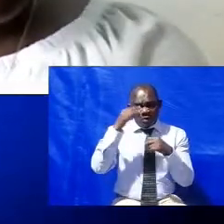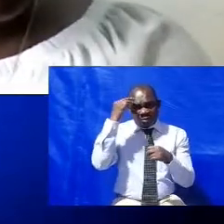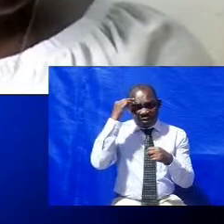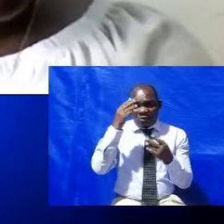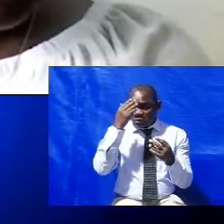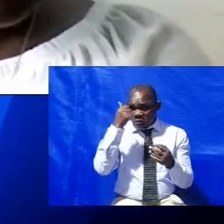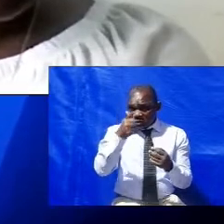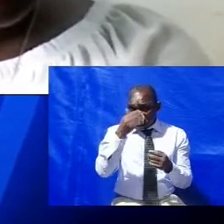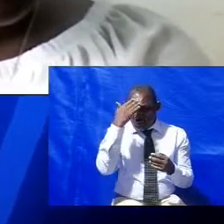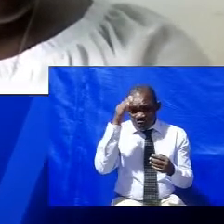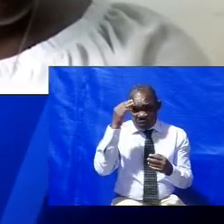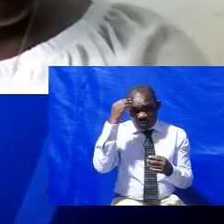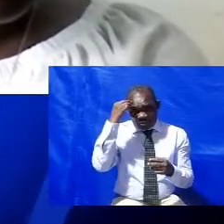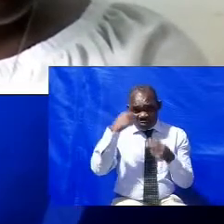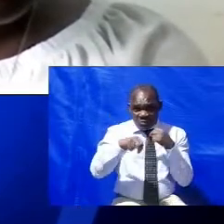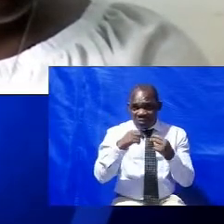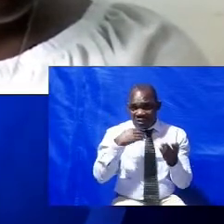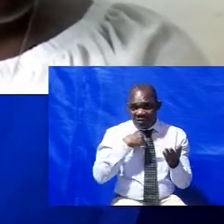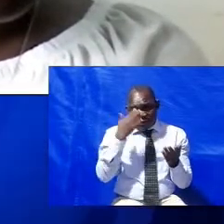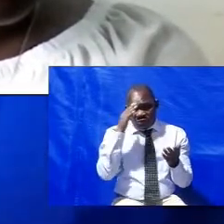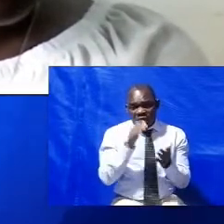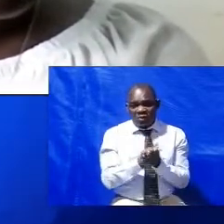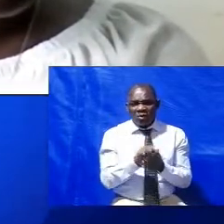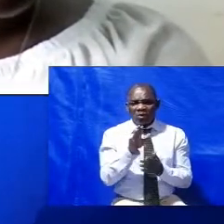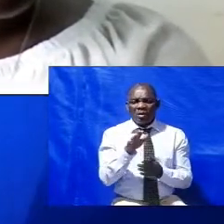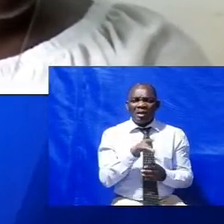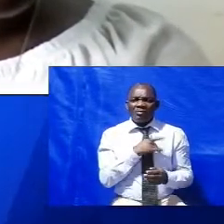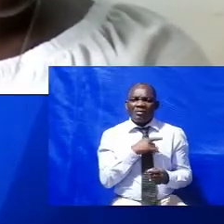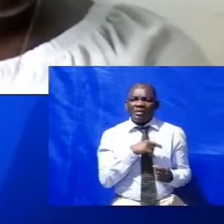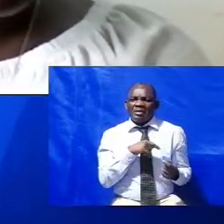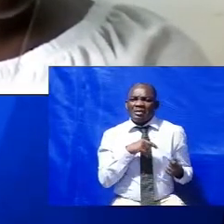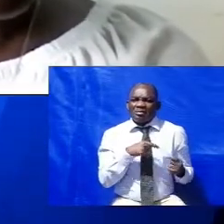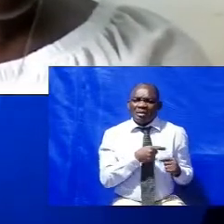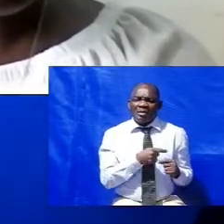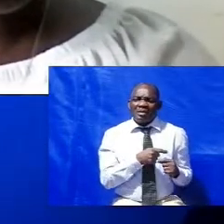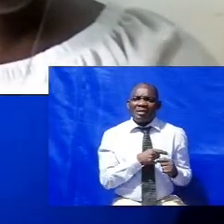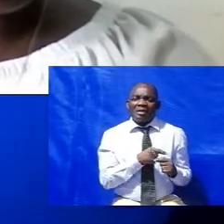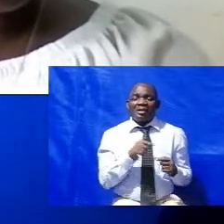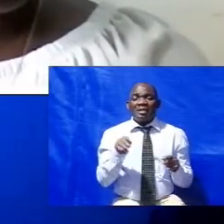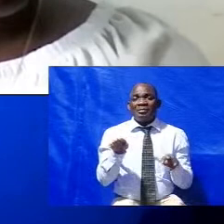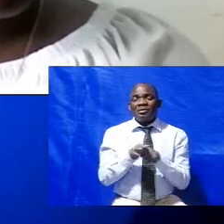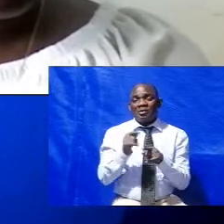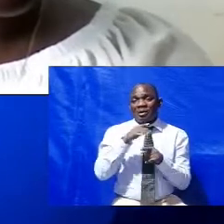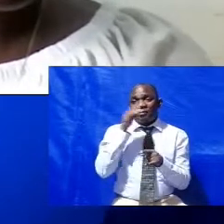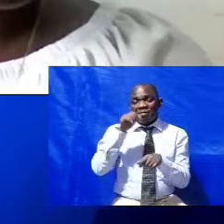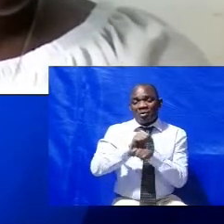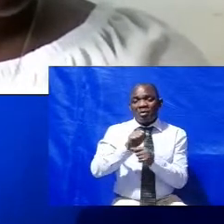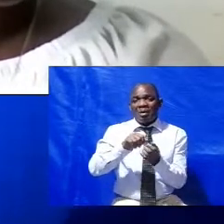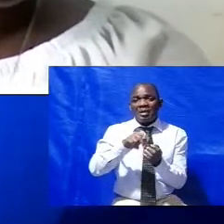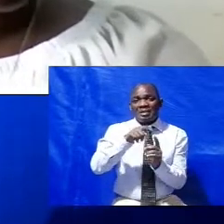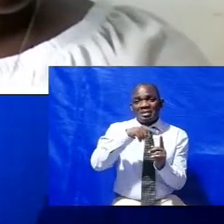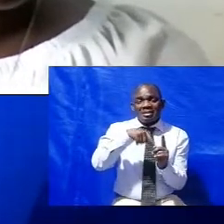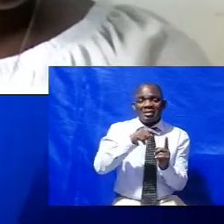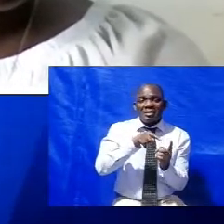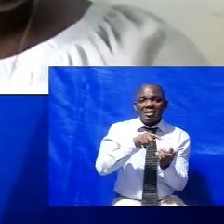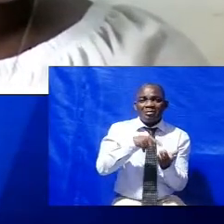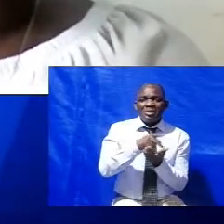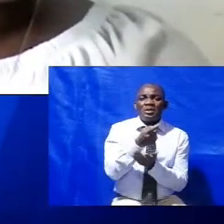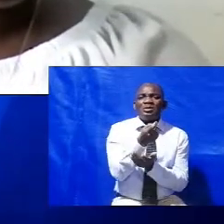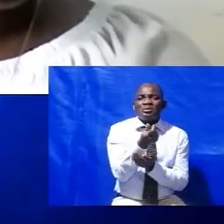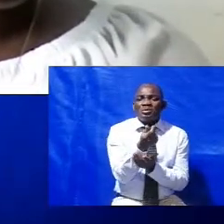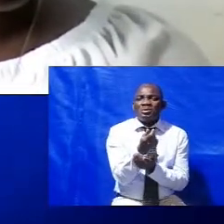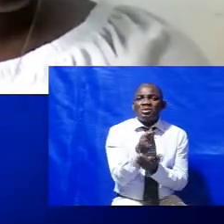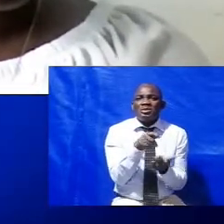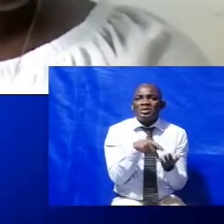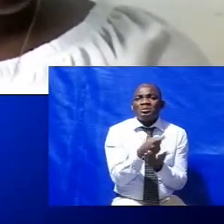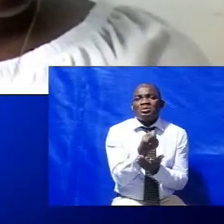issues. You didn't even know yourself. The pay they will give you, the salary they will give you on the farm will not take